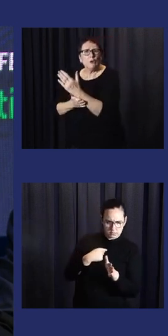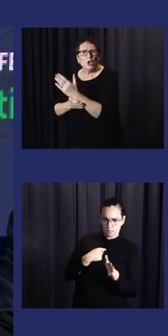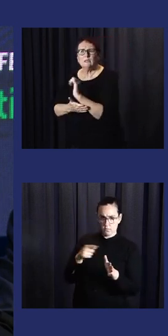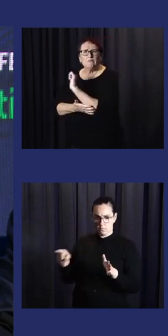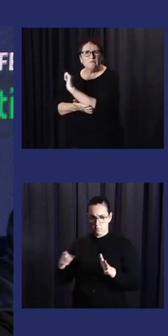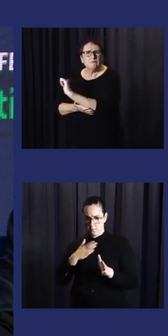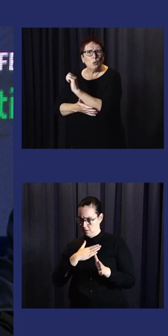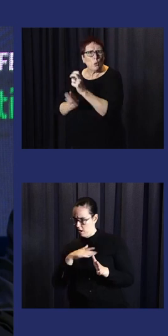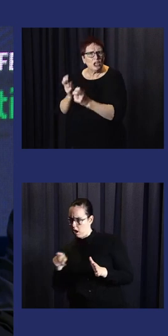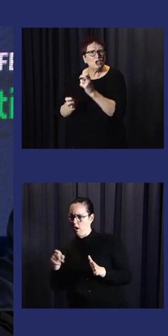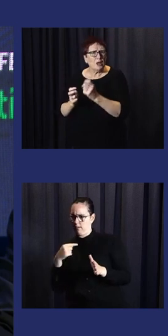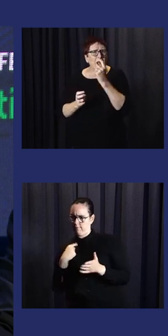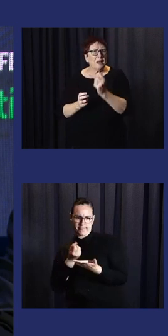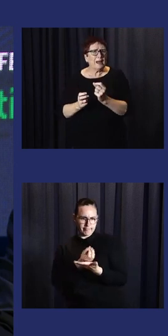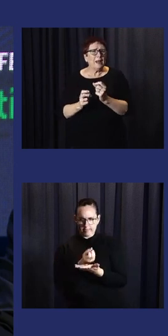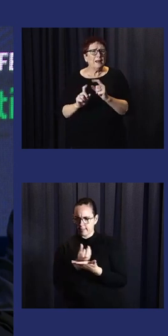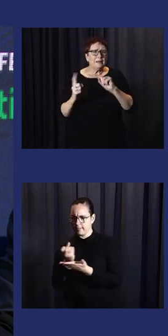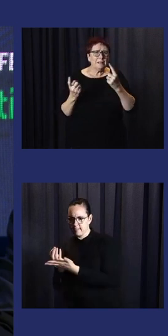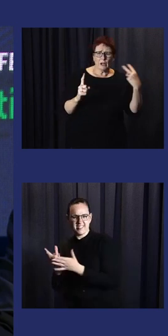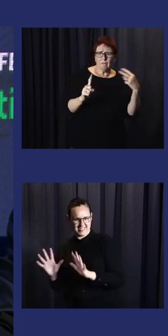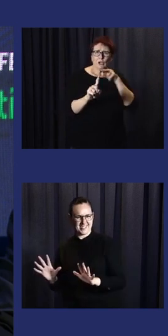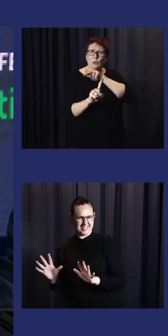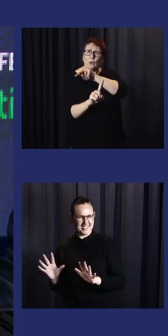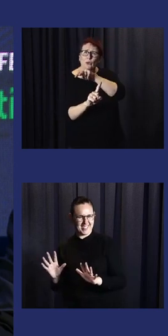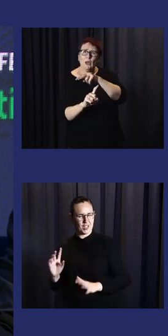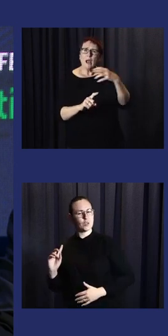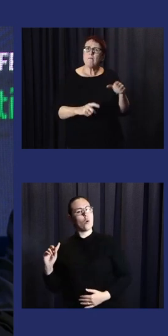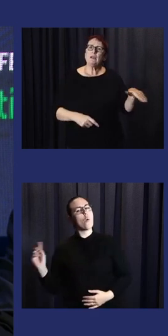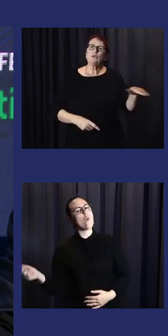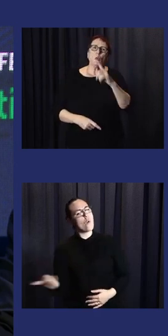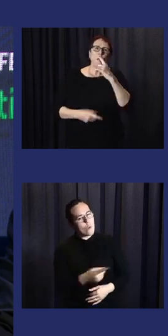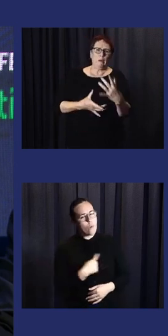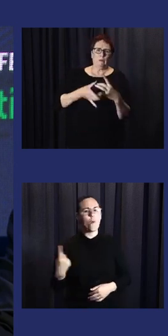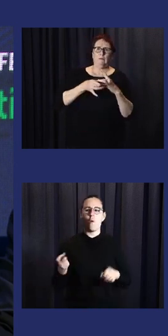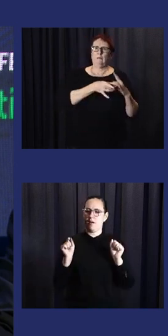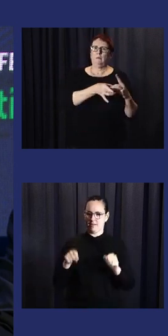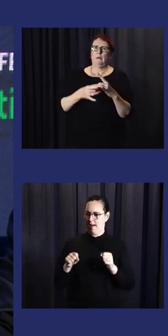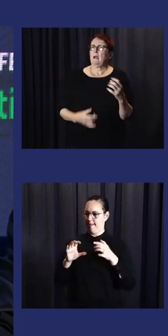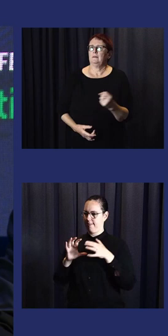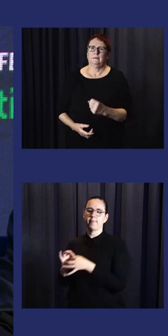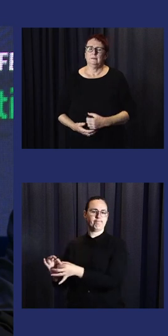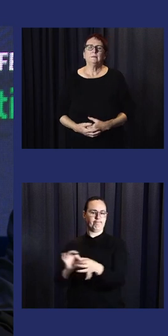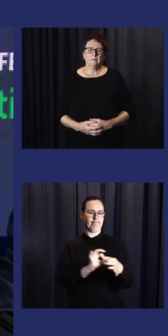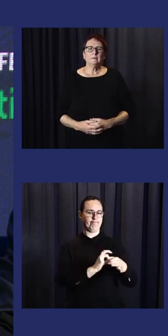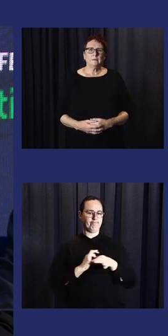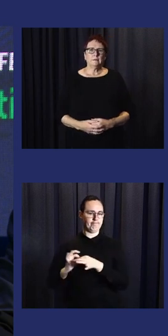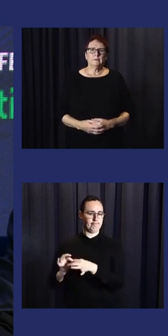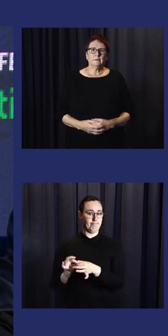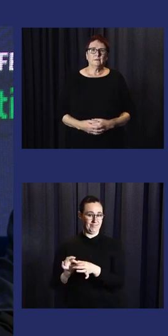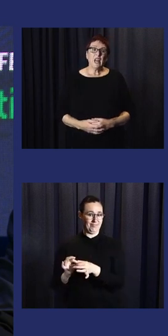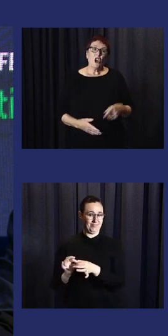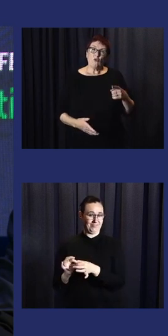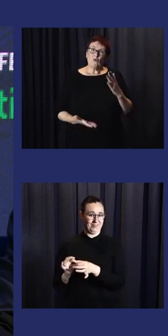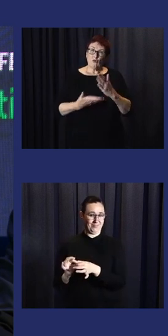core issue, many issues, but we need all of us to be able to link in. So, and seeing that as a technical skill, as